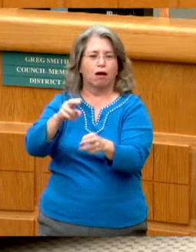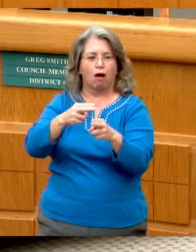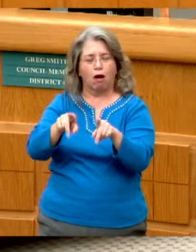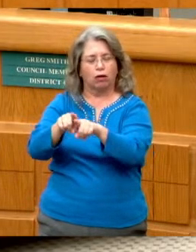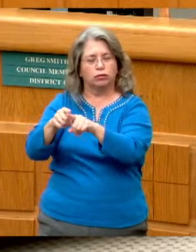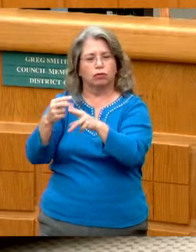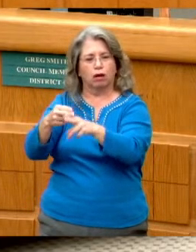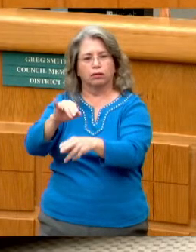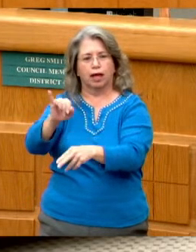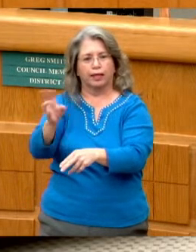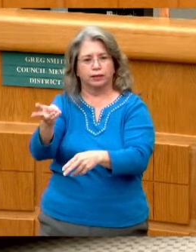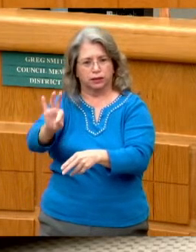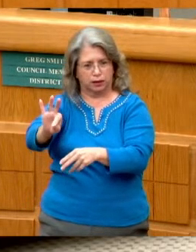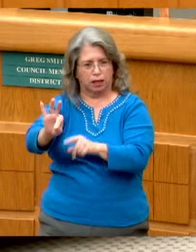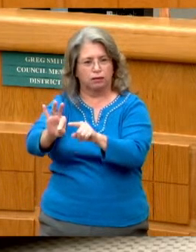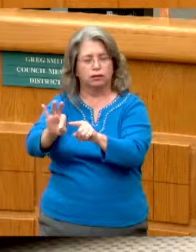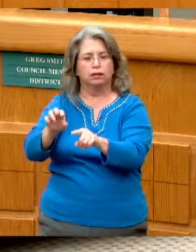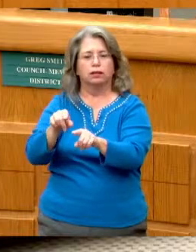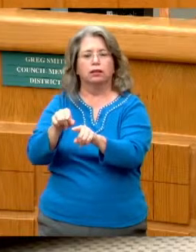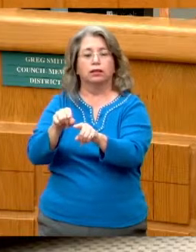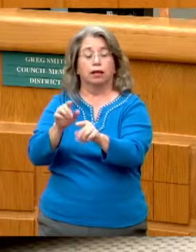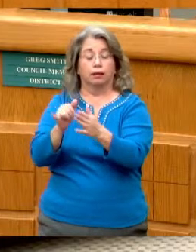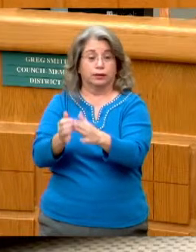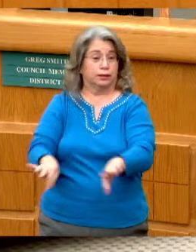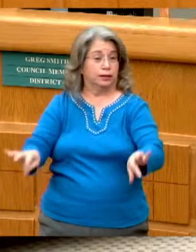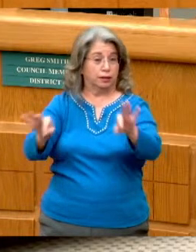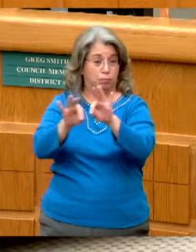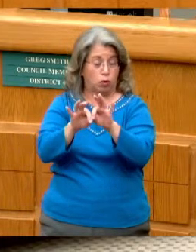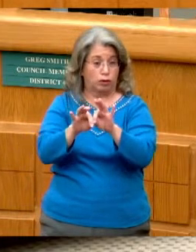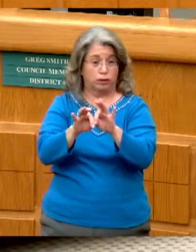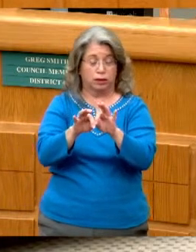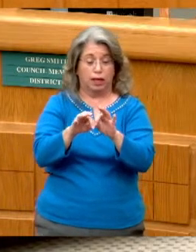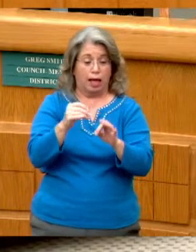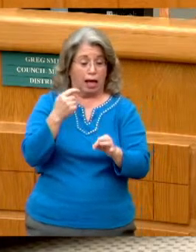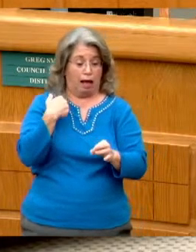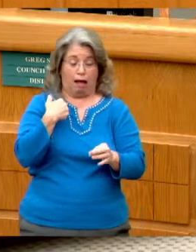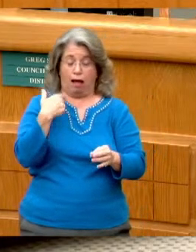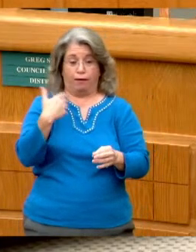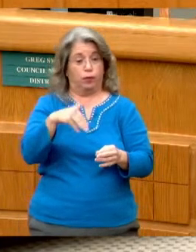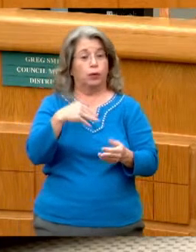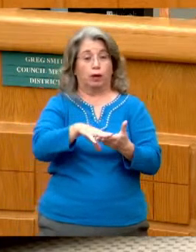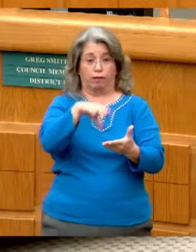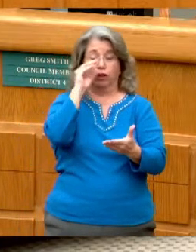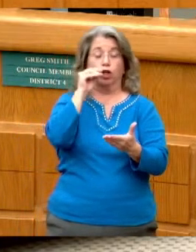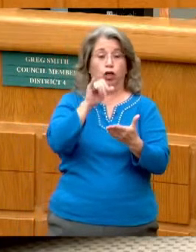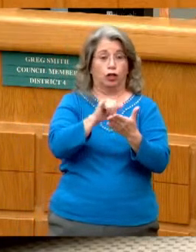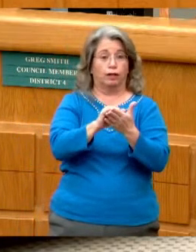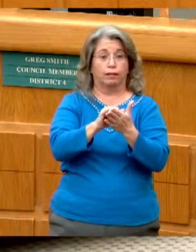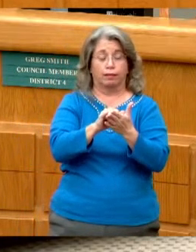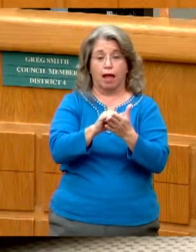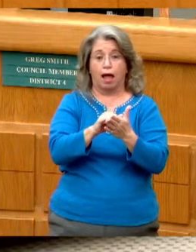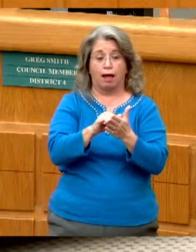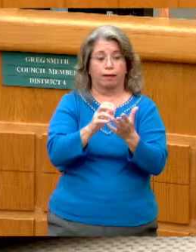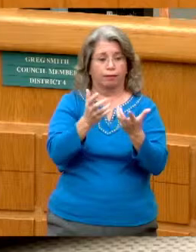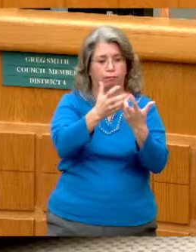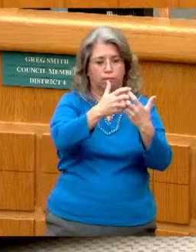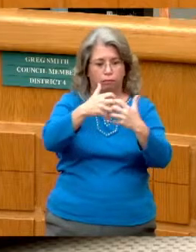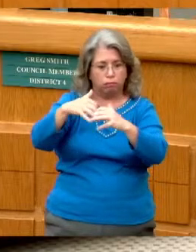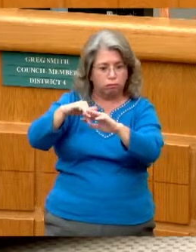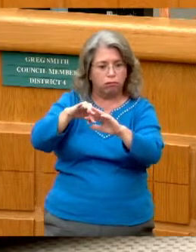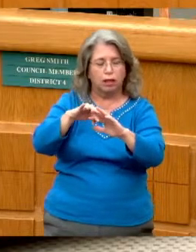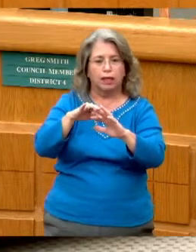is really vital. If anything that I've learned is that logistics are everything. They can make your experience